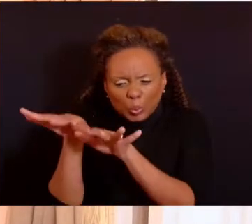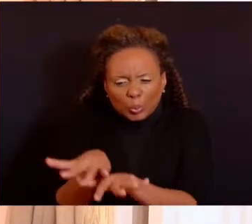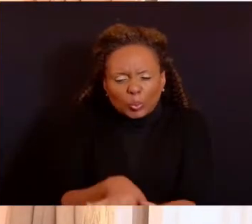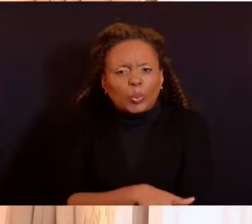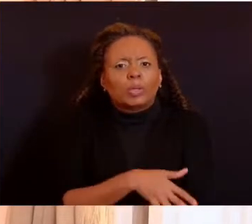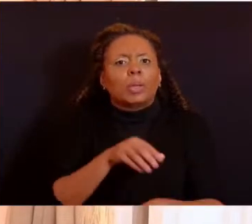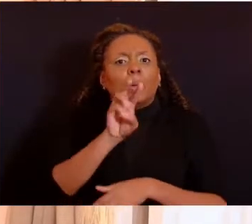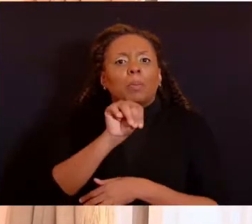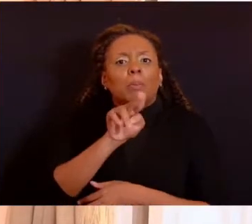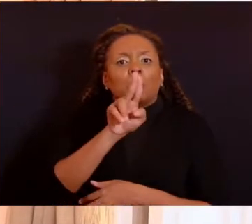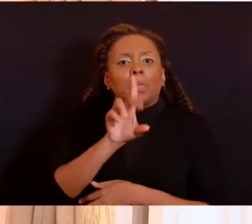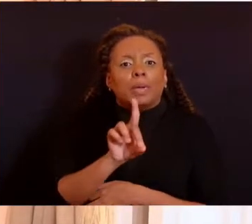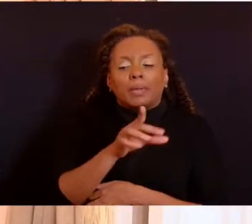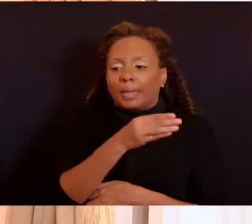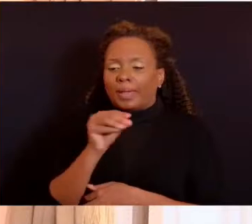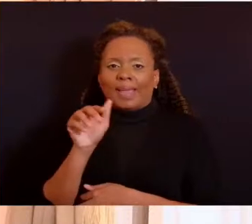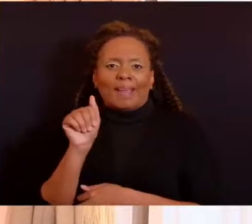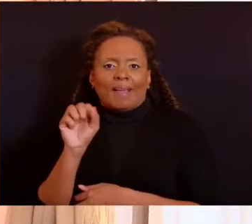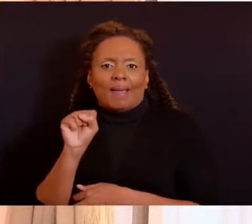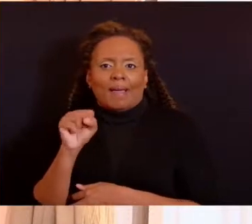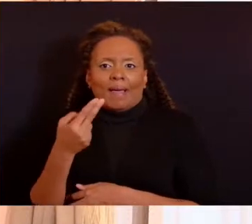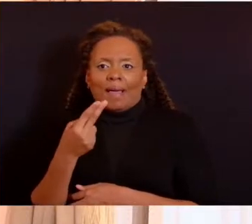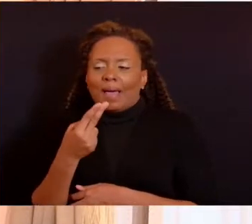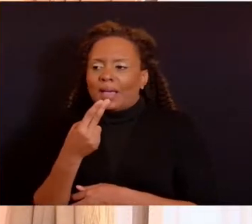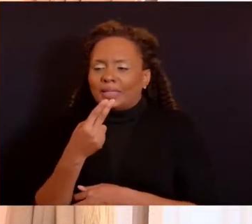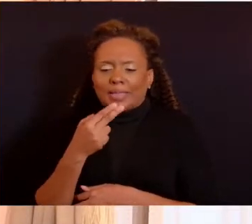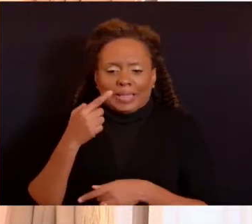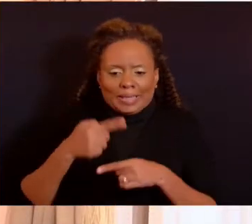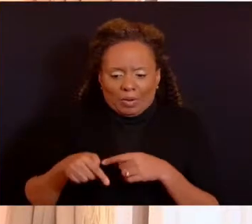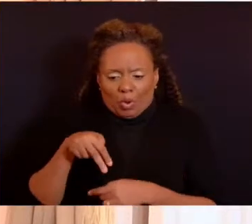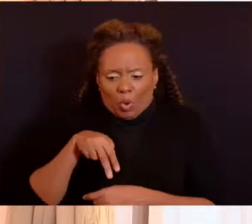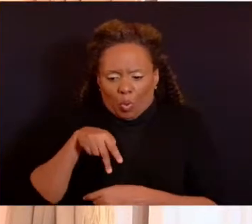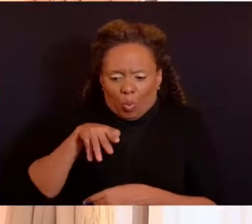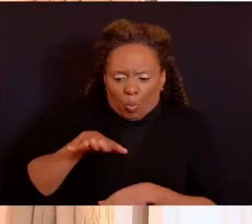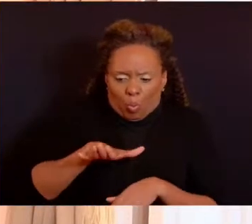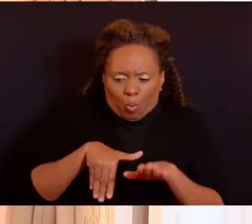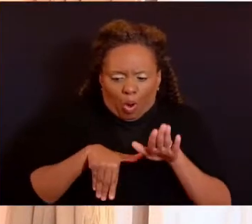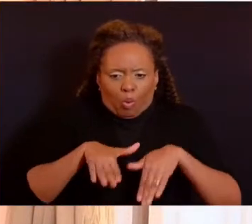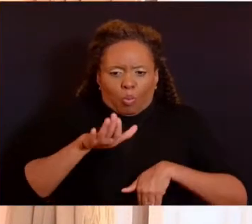mud and ash, and made the roads actually quite treacherous to travel on.